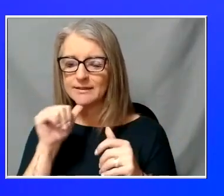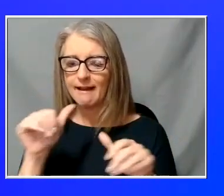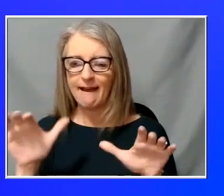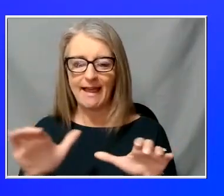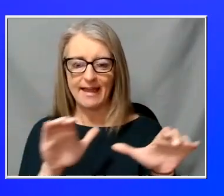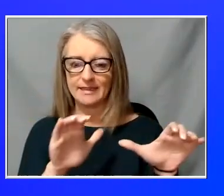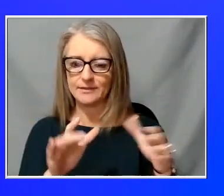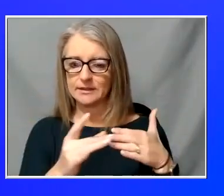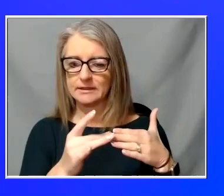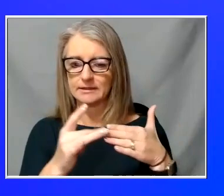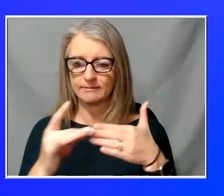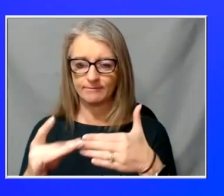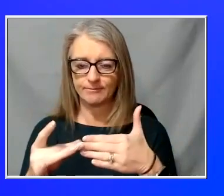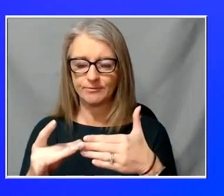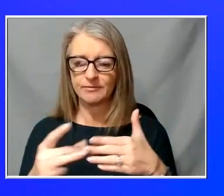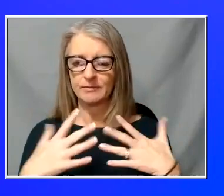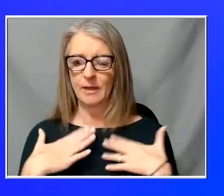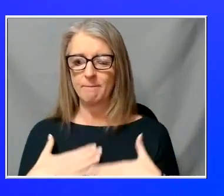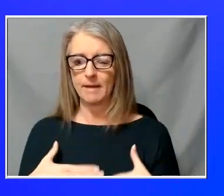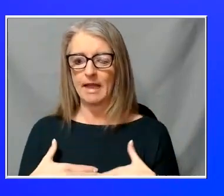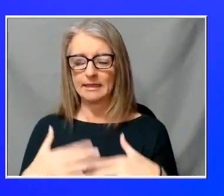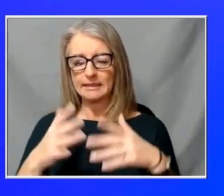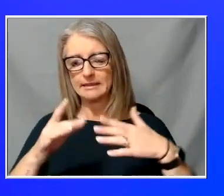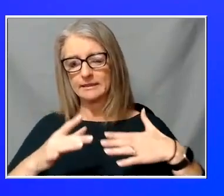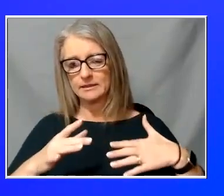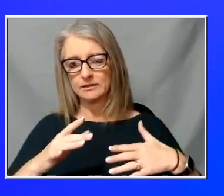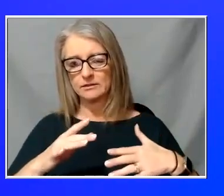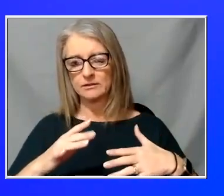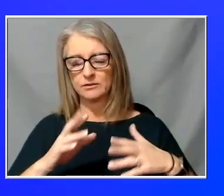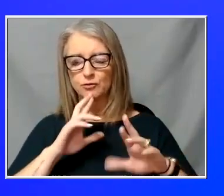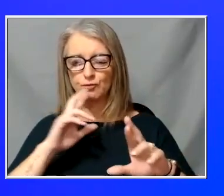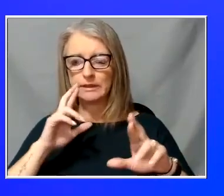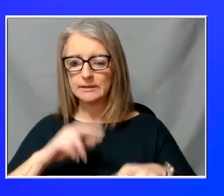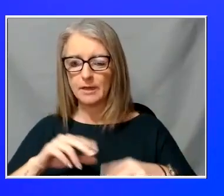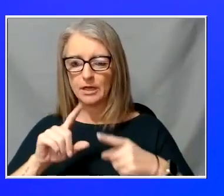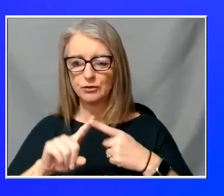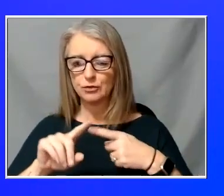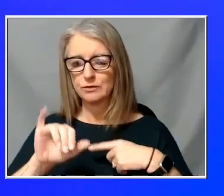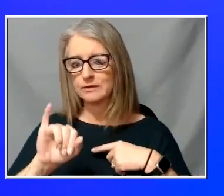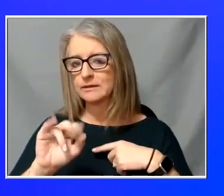lead to your body ability to respond to insulin.